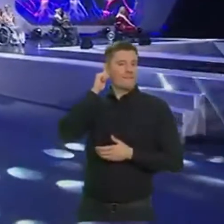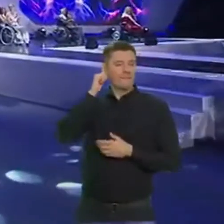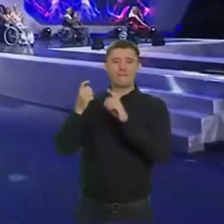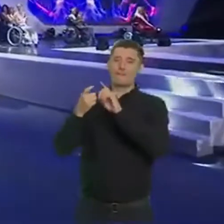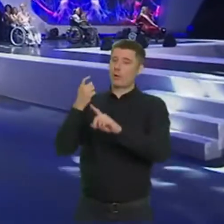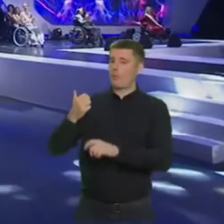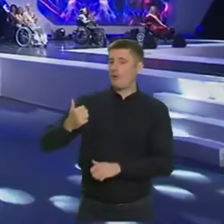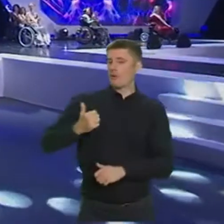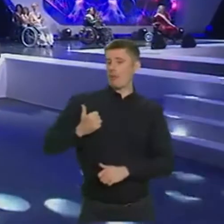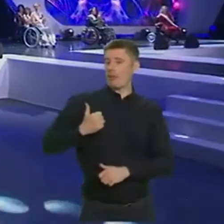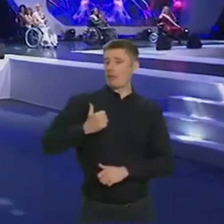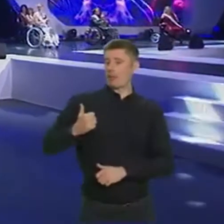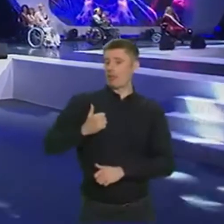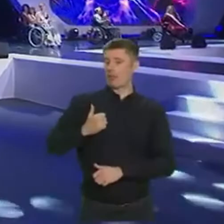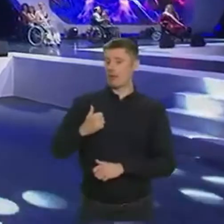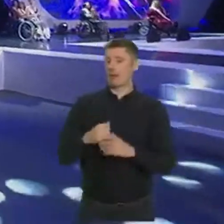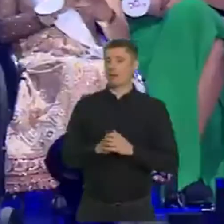Vivian King.